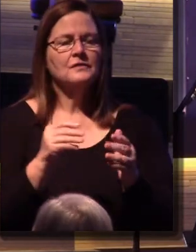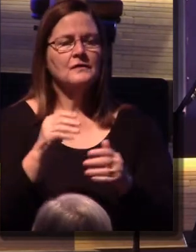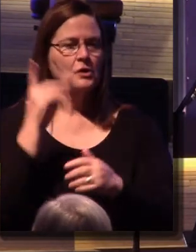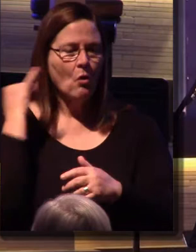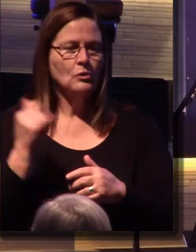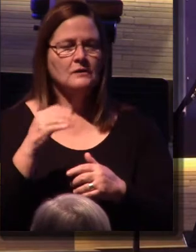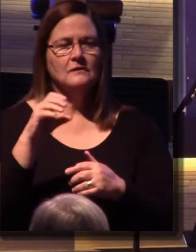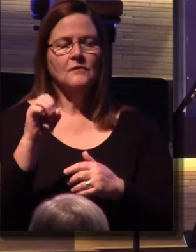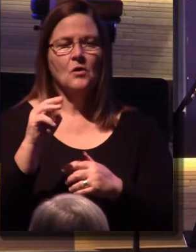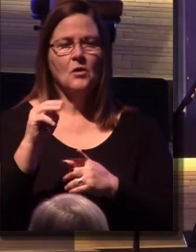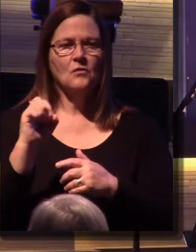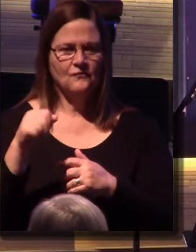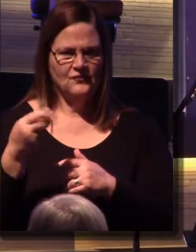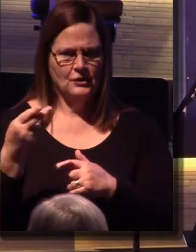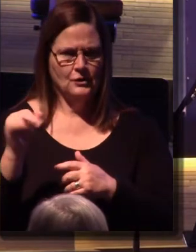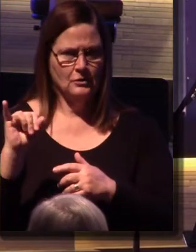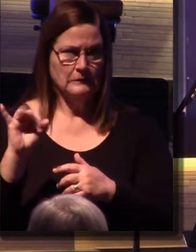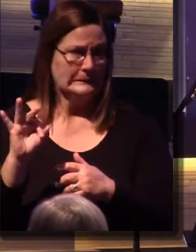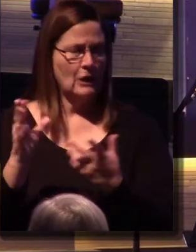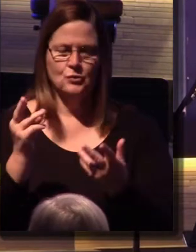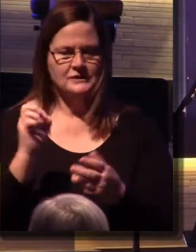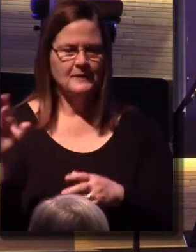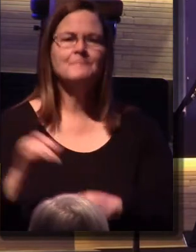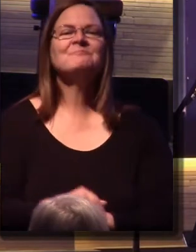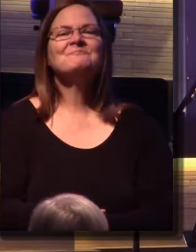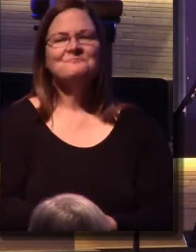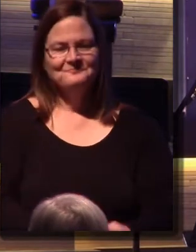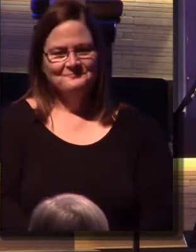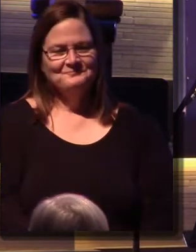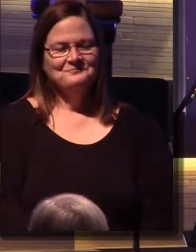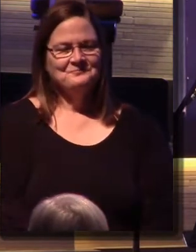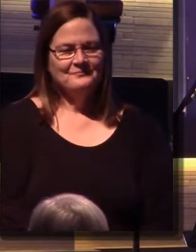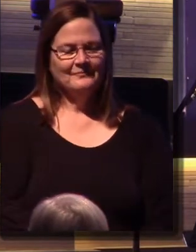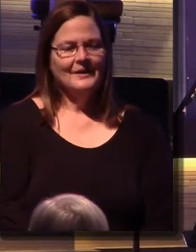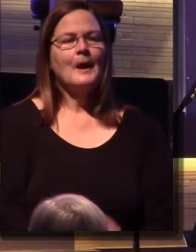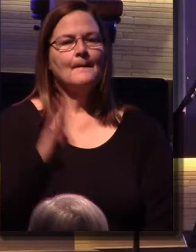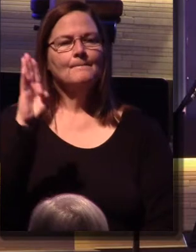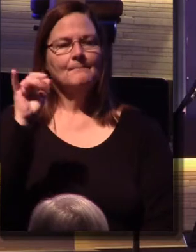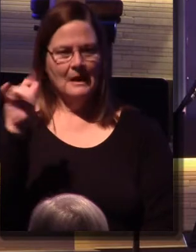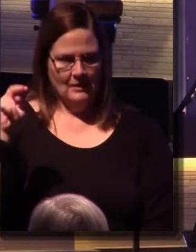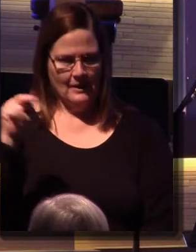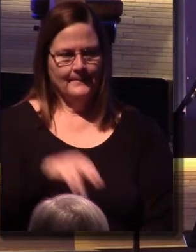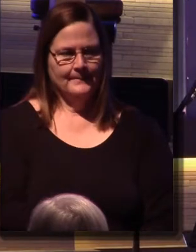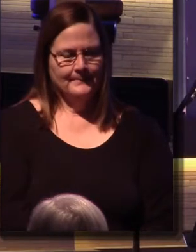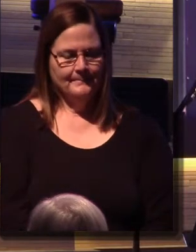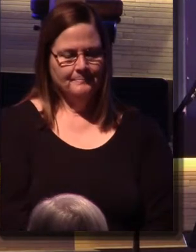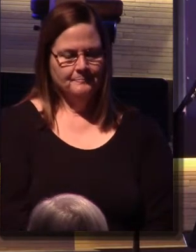here, and we need to understand why that is the case. And so